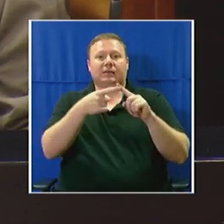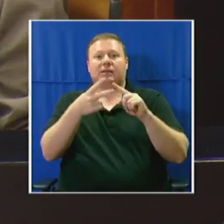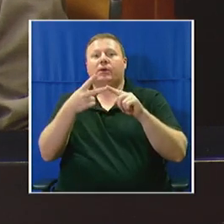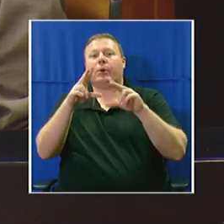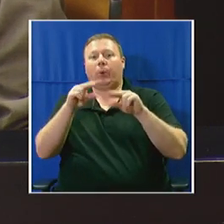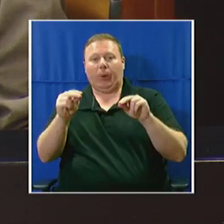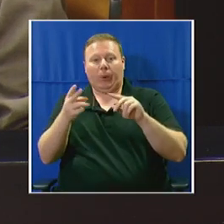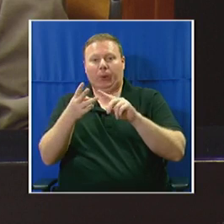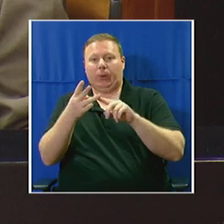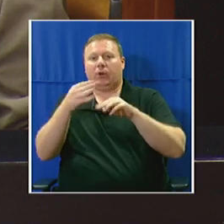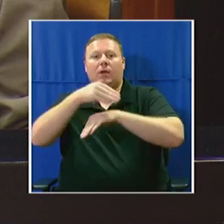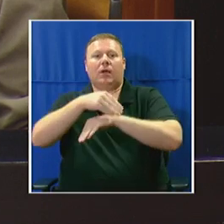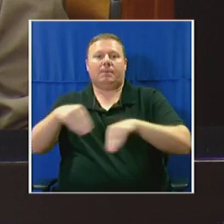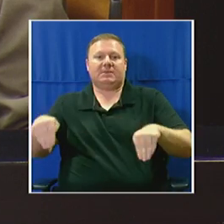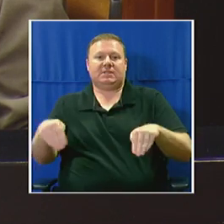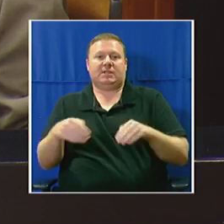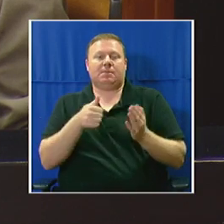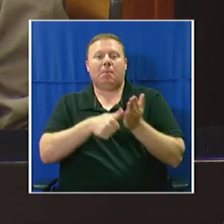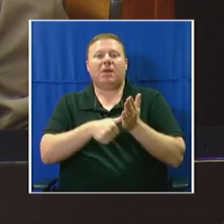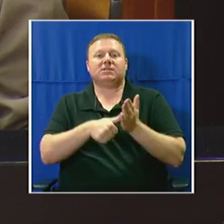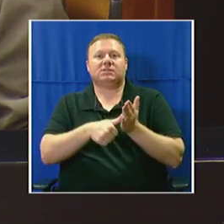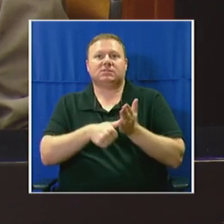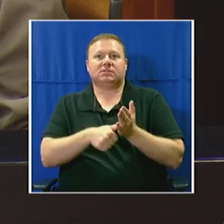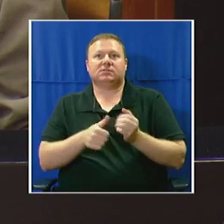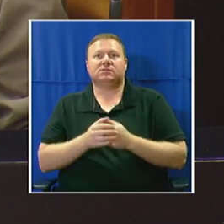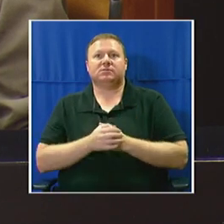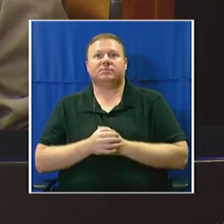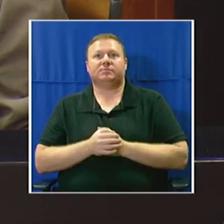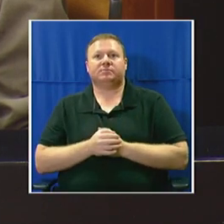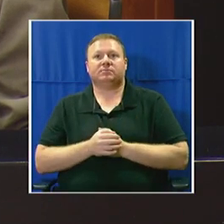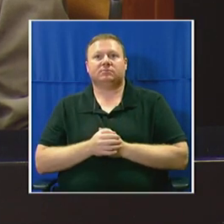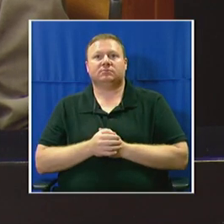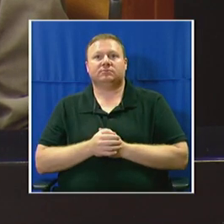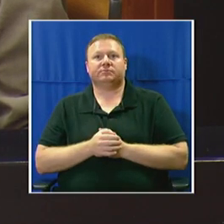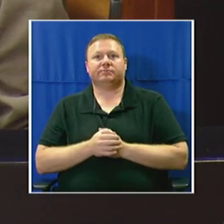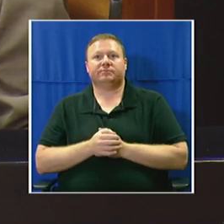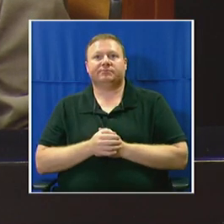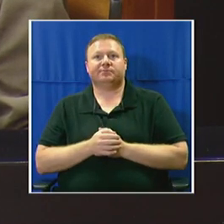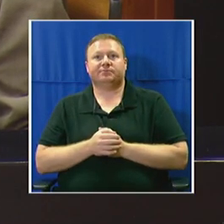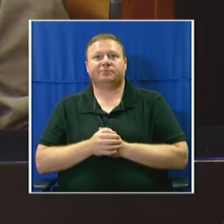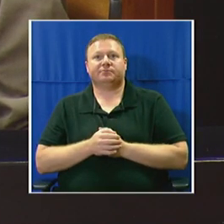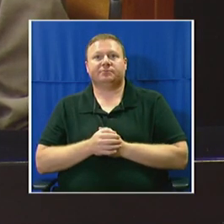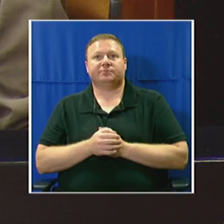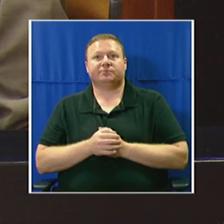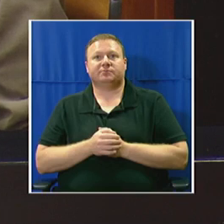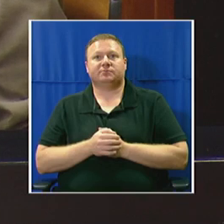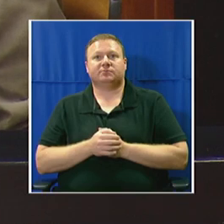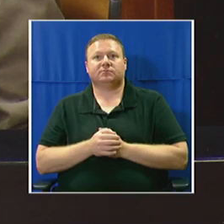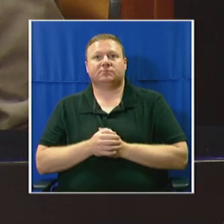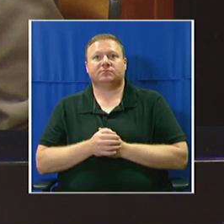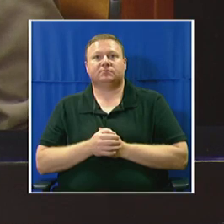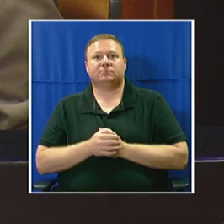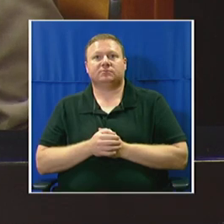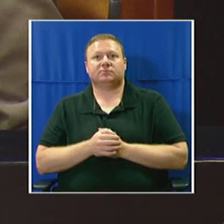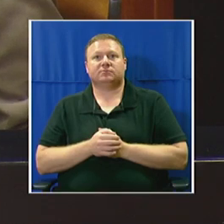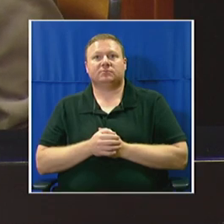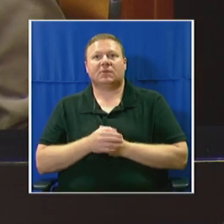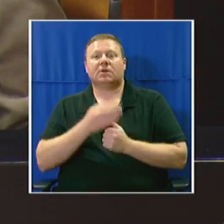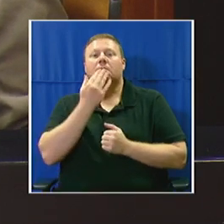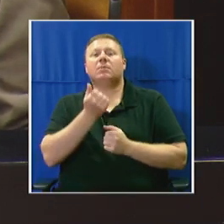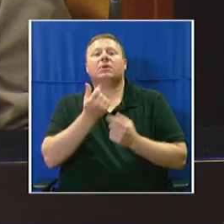now on a seat allocated to you uh we invite you to record your presence by